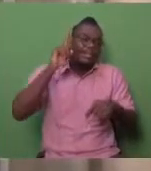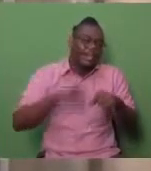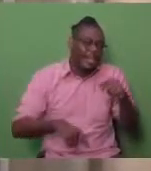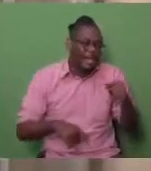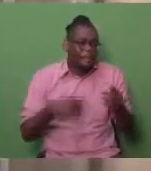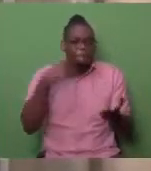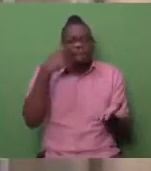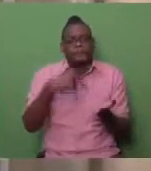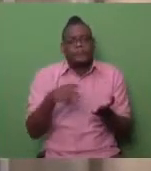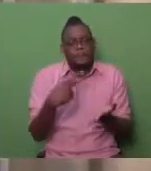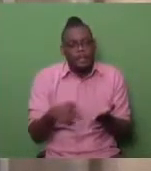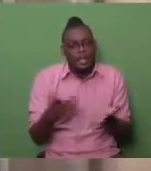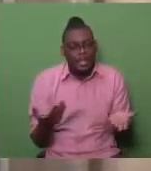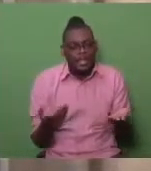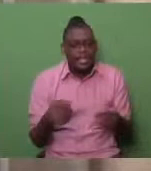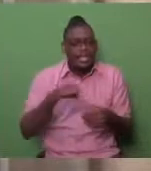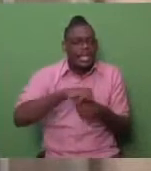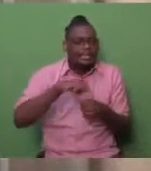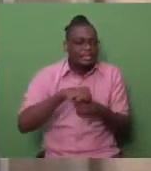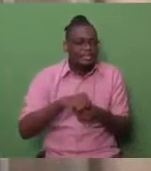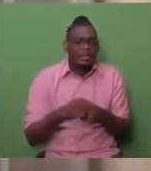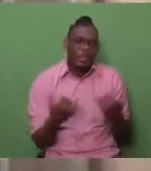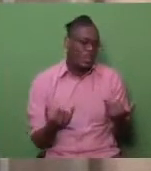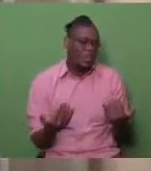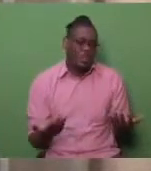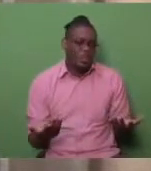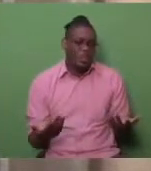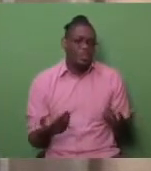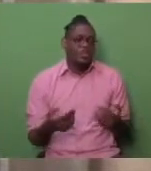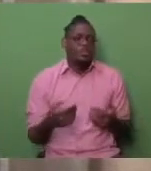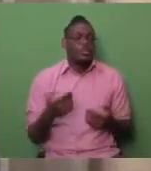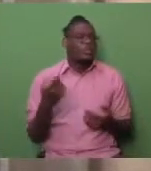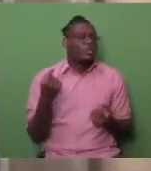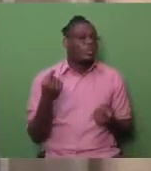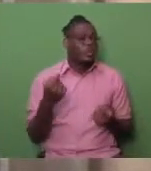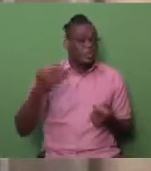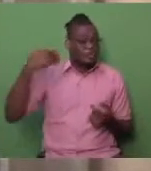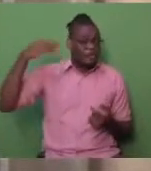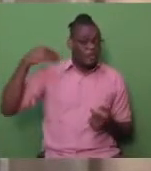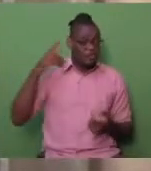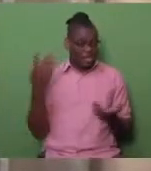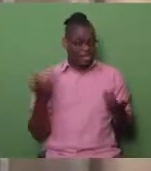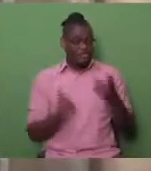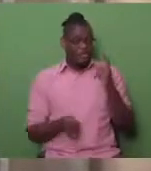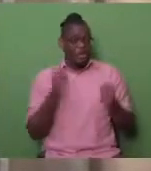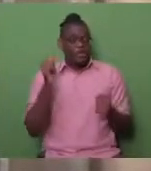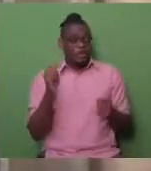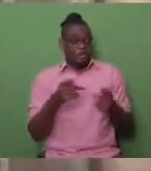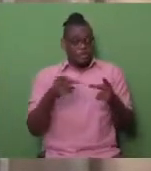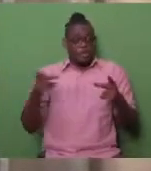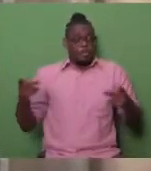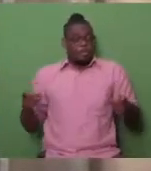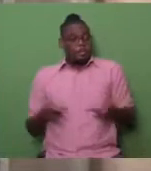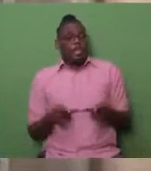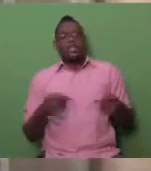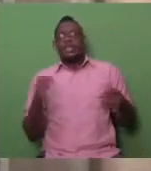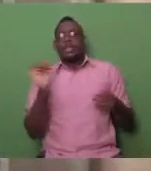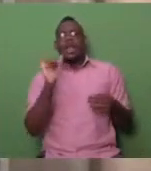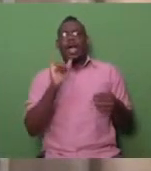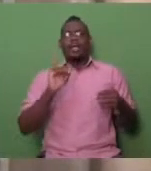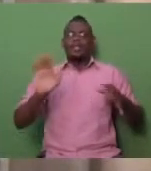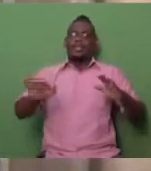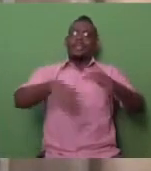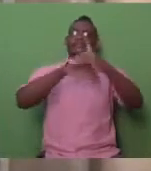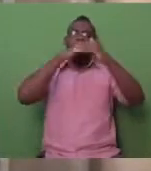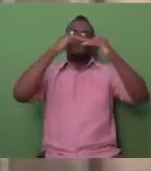we used to be in paradise, we used to be the number one in the CARICOM and so on. Ghana is in there recently. They have reduced the cost